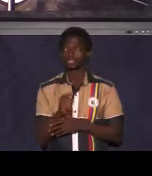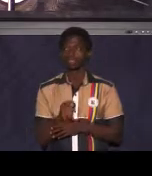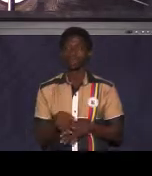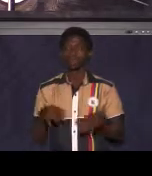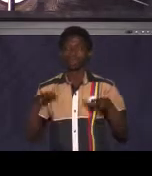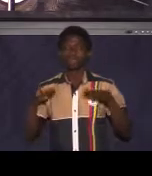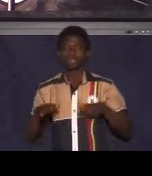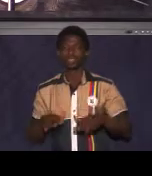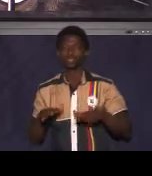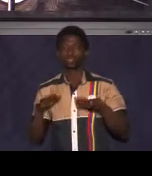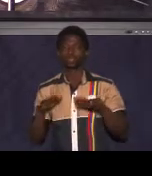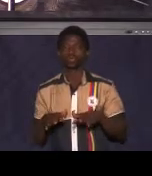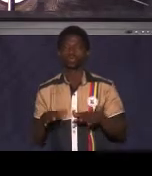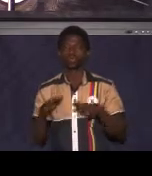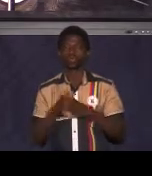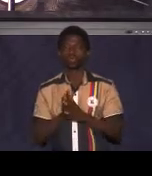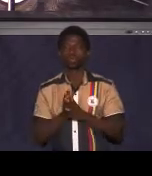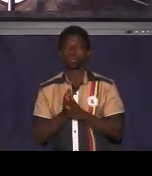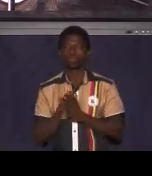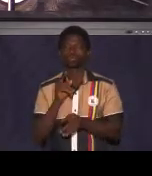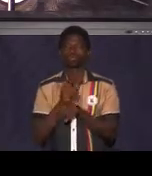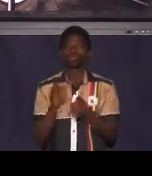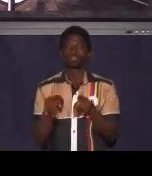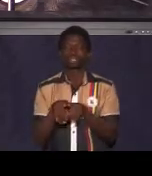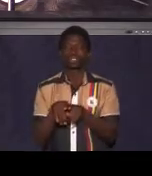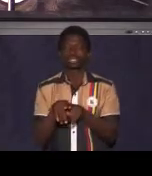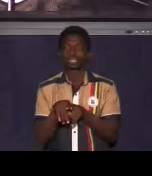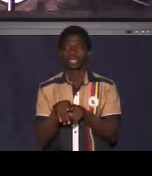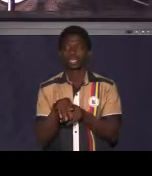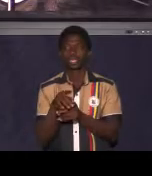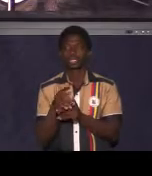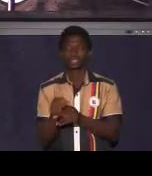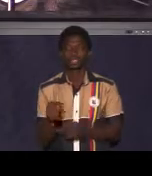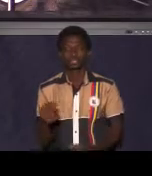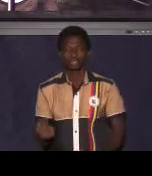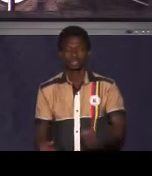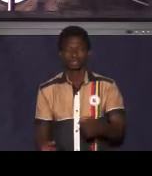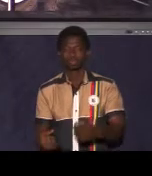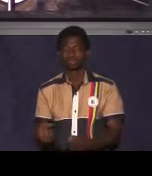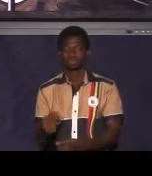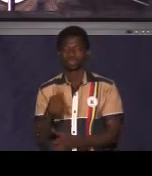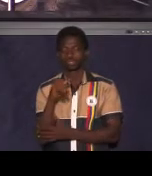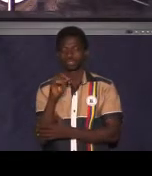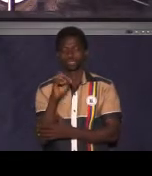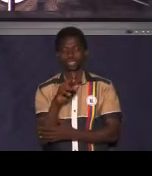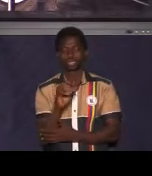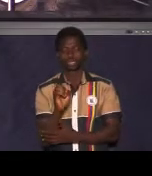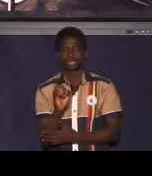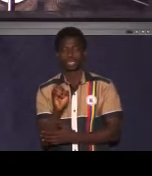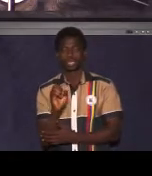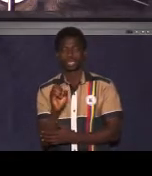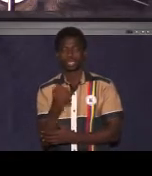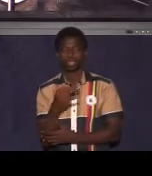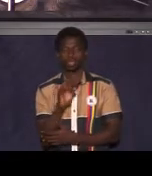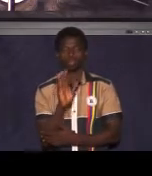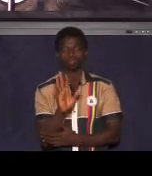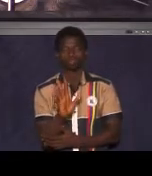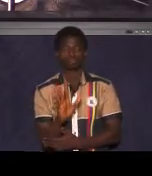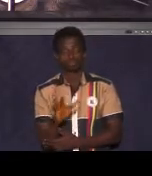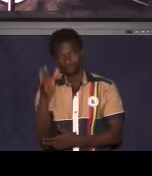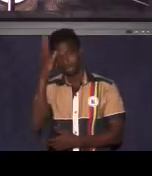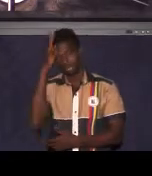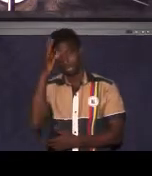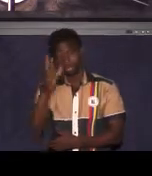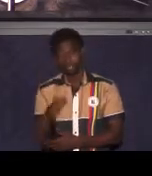Air exerts pressure. Just like the motor vehicle, the tire of the vehicle, maybe the tire of